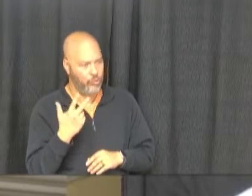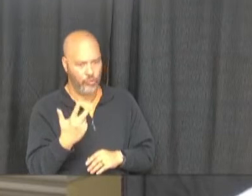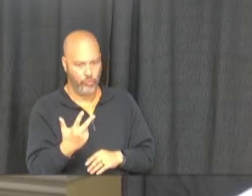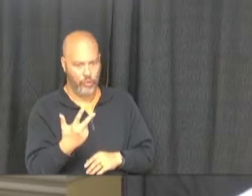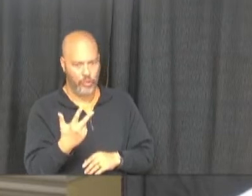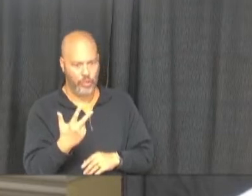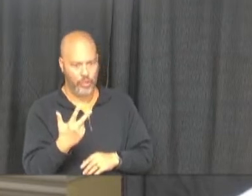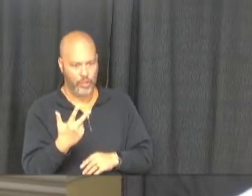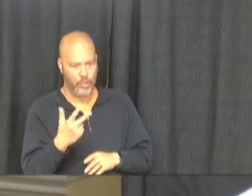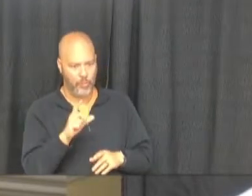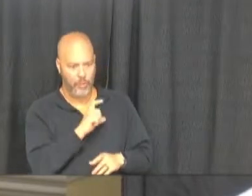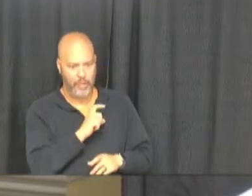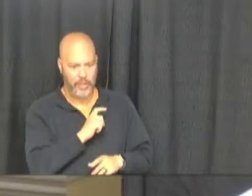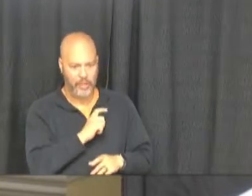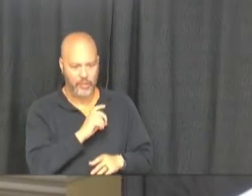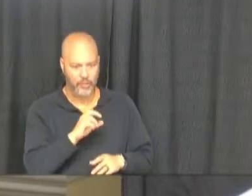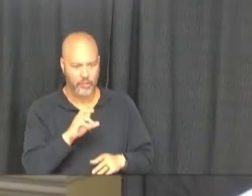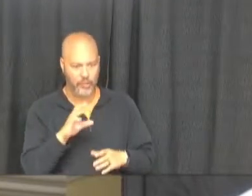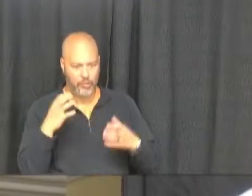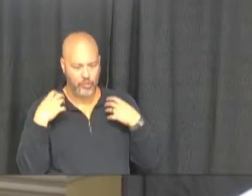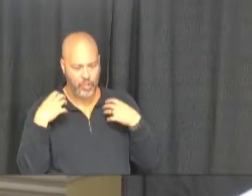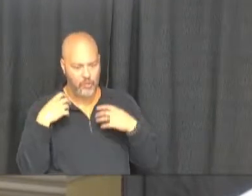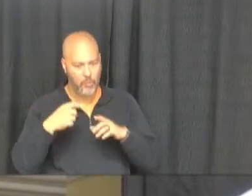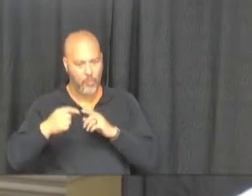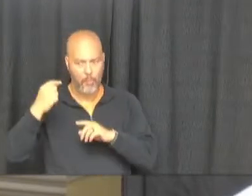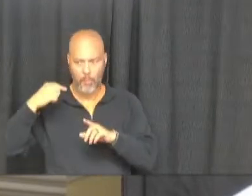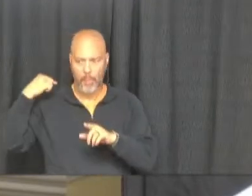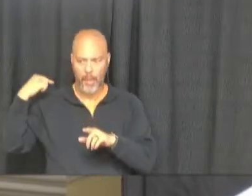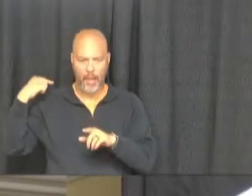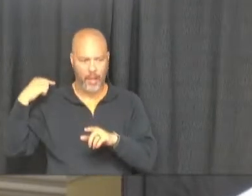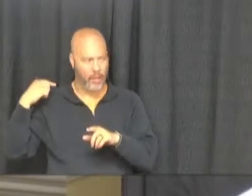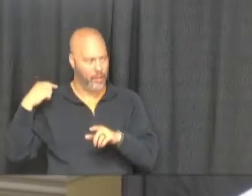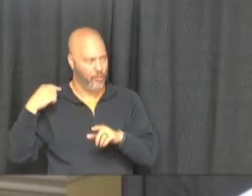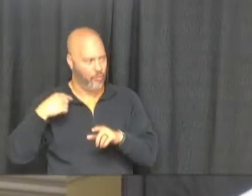3 back. You know, we had substantiated,